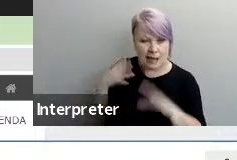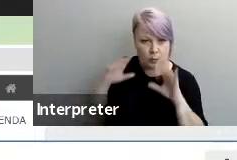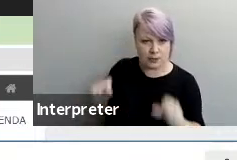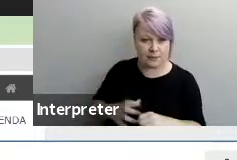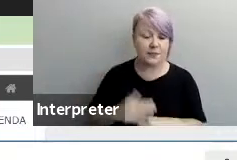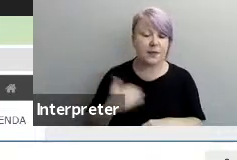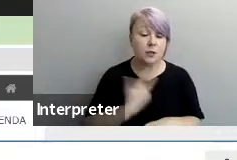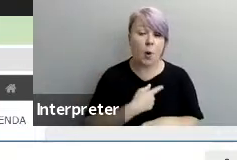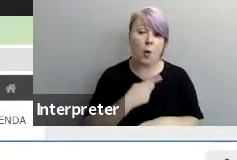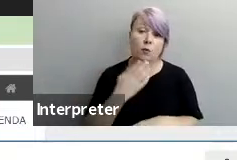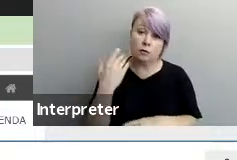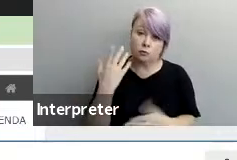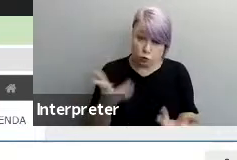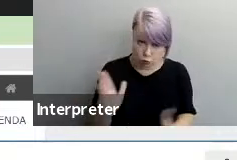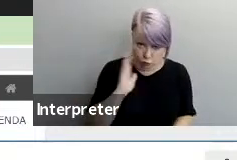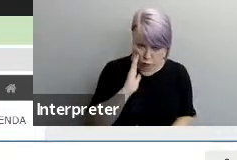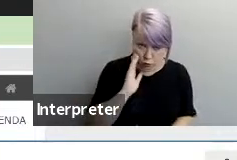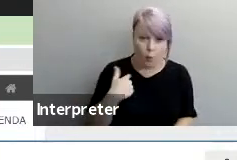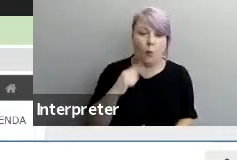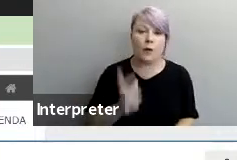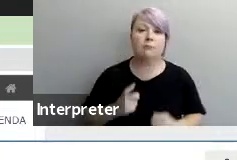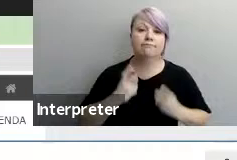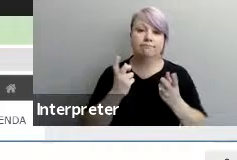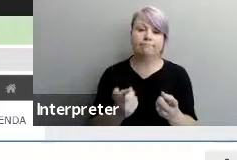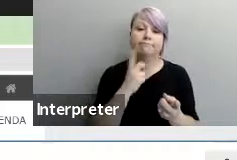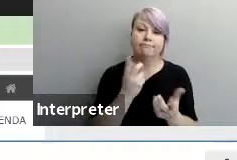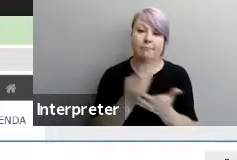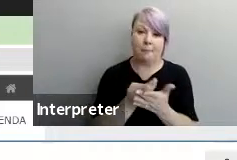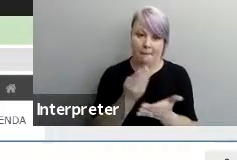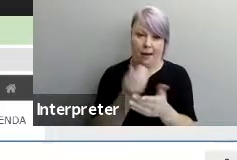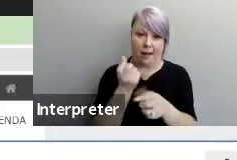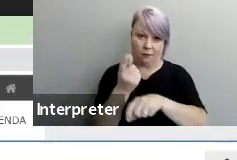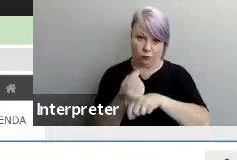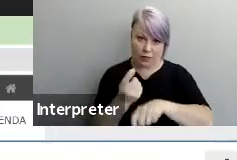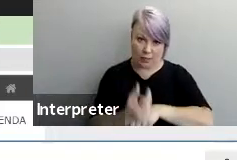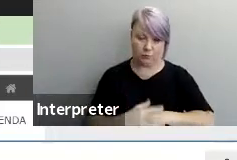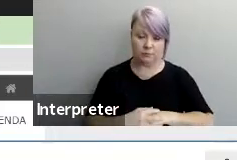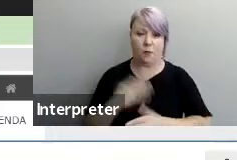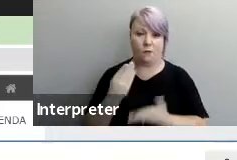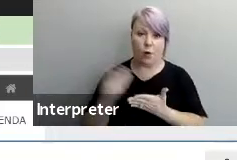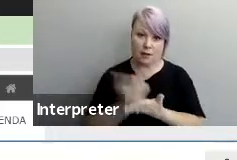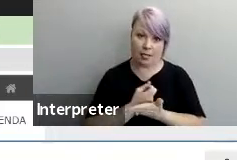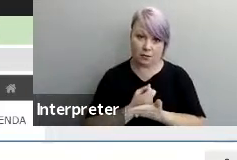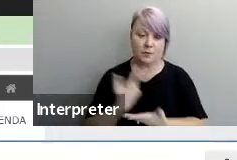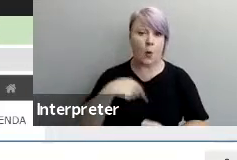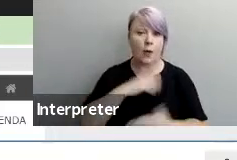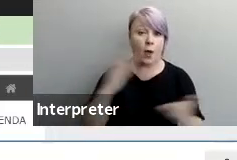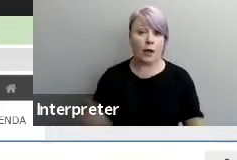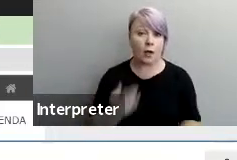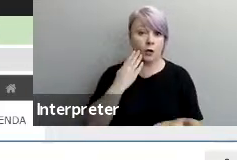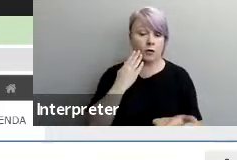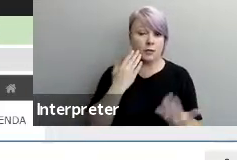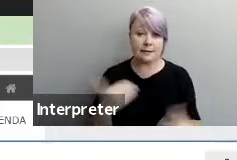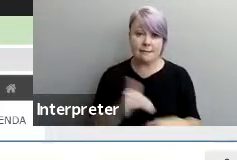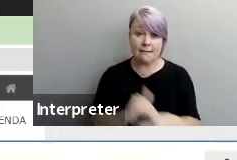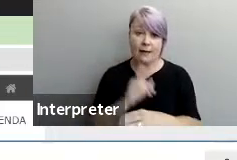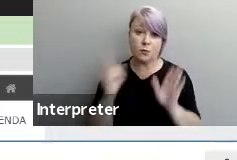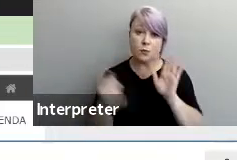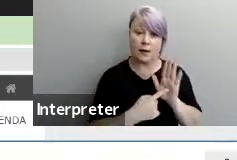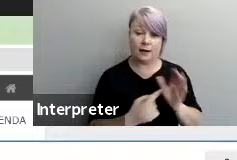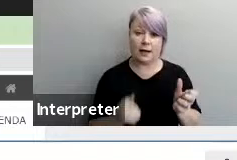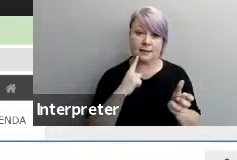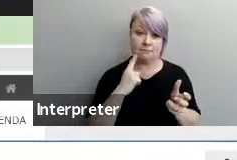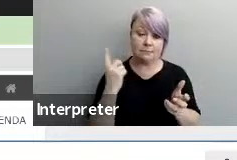$500 classroom grants all across the state each and every year. We are here tonight to recognize some of the winners of such